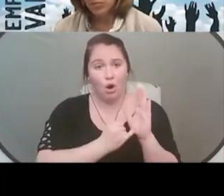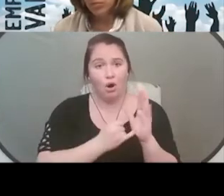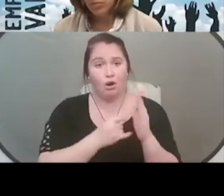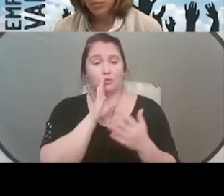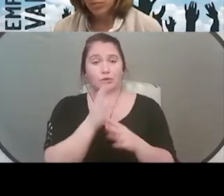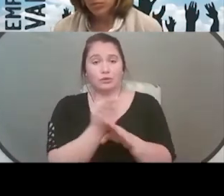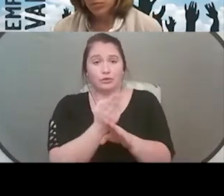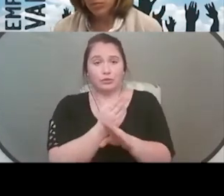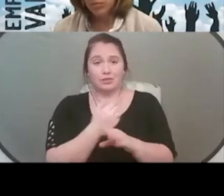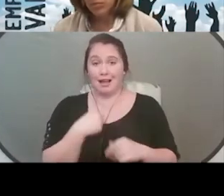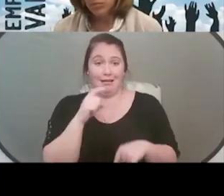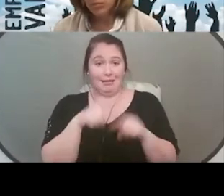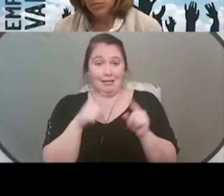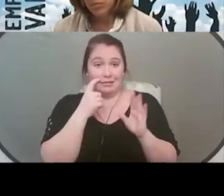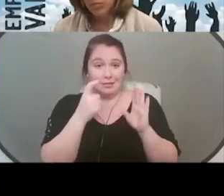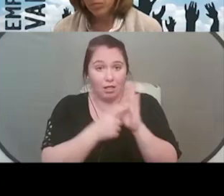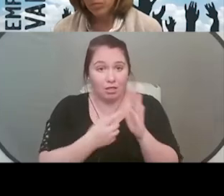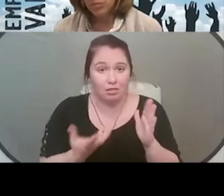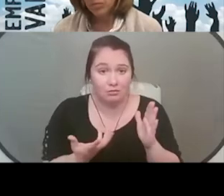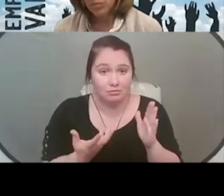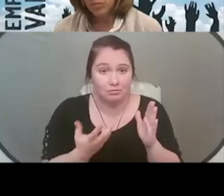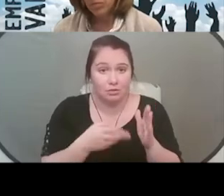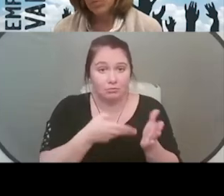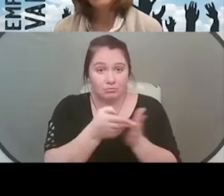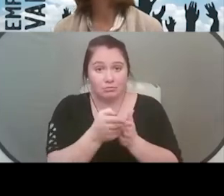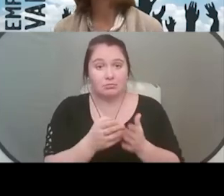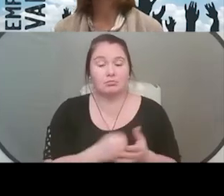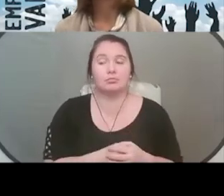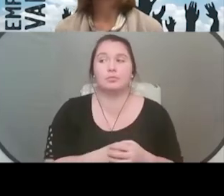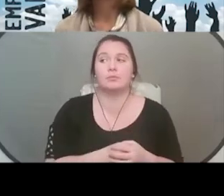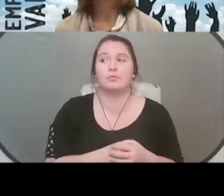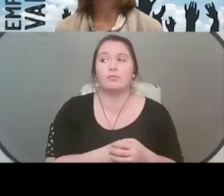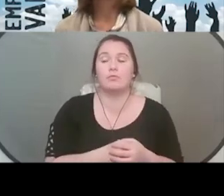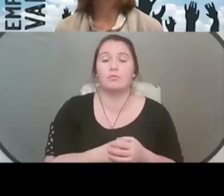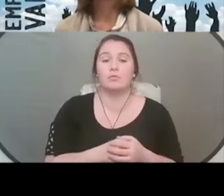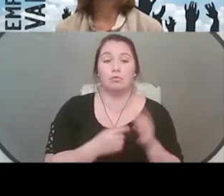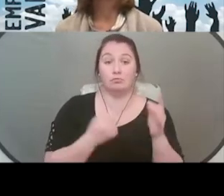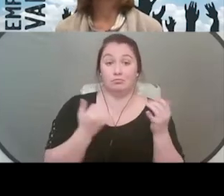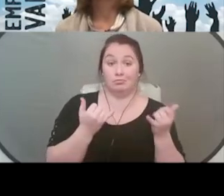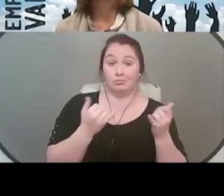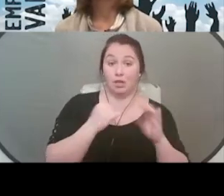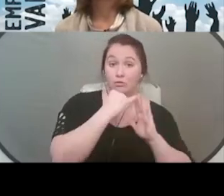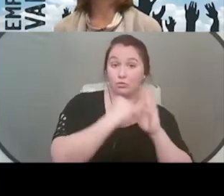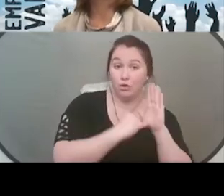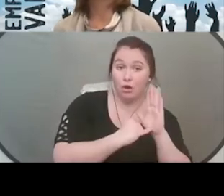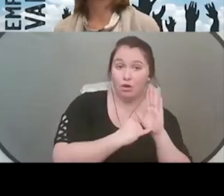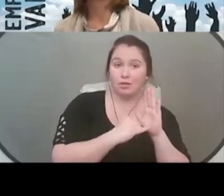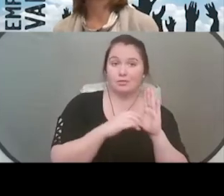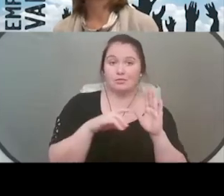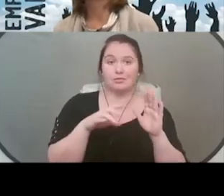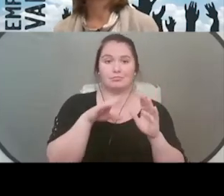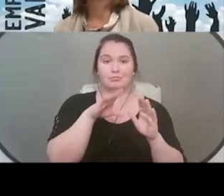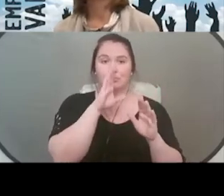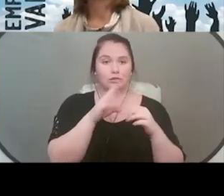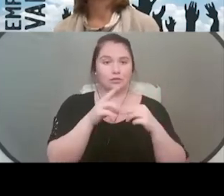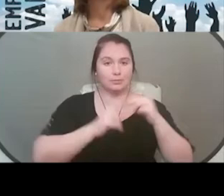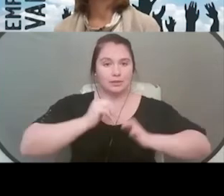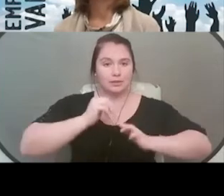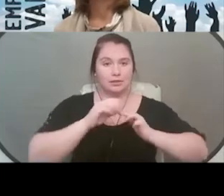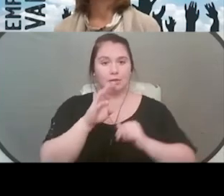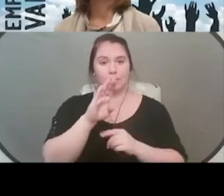really tell from the design. Yeah, so the drawings that they're giving you are just big building blocks right now. And